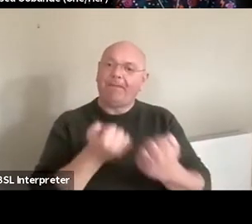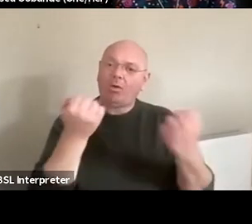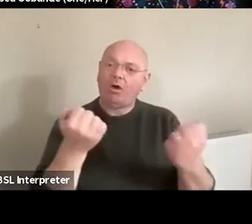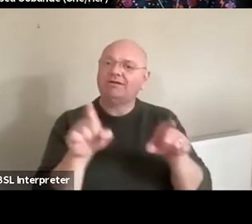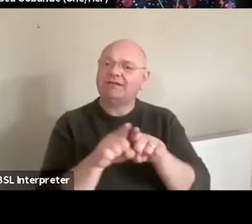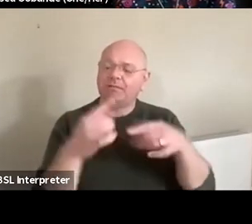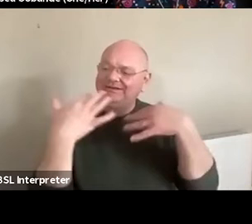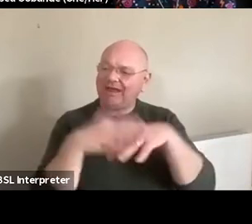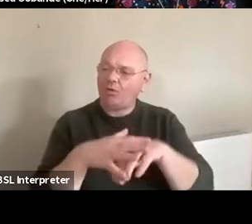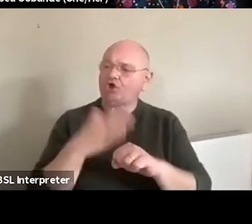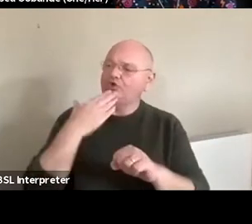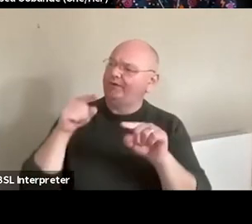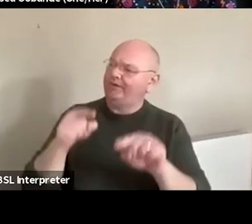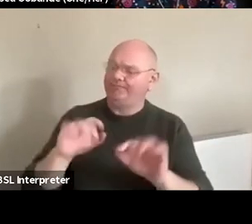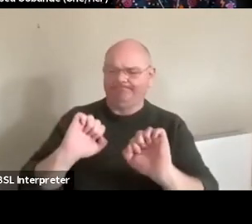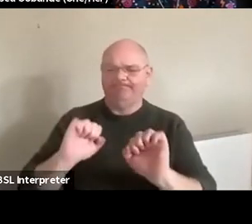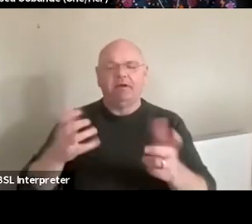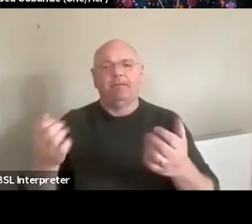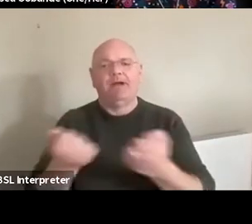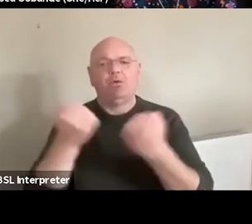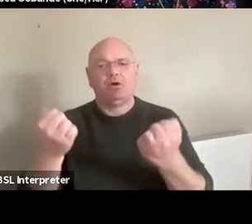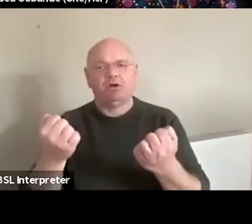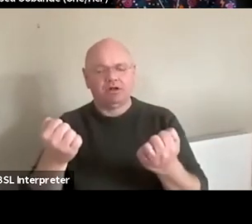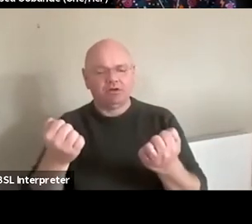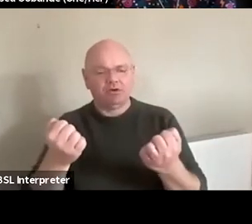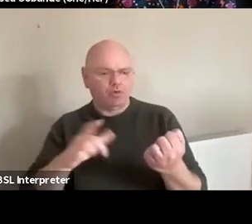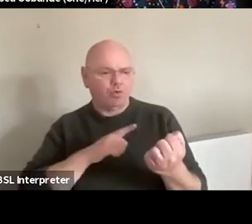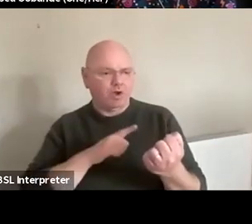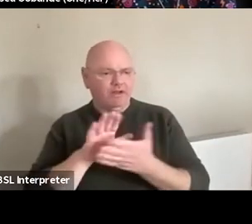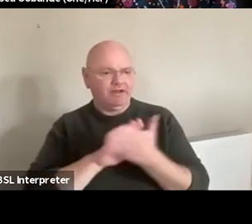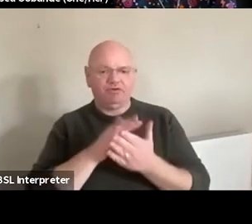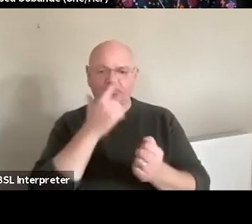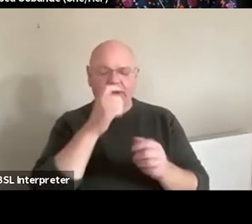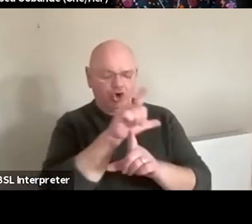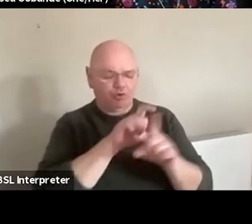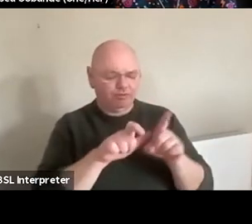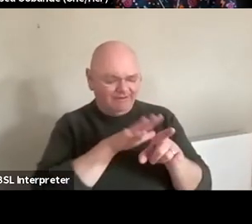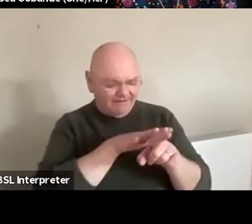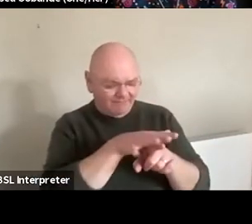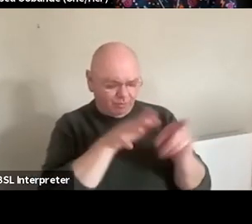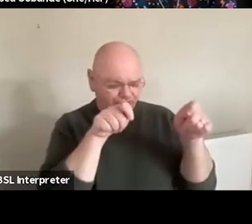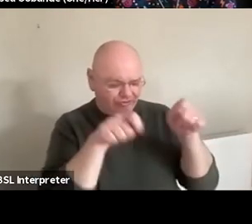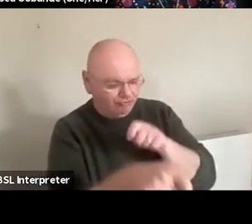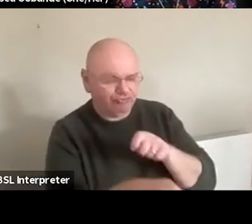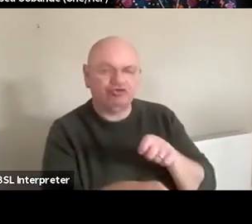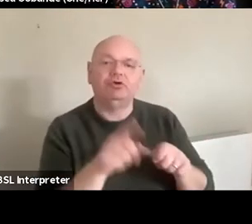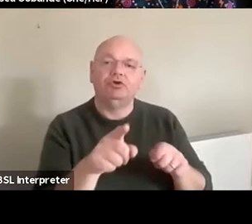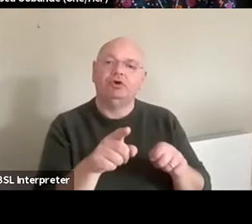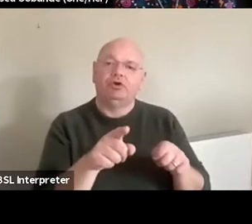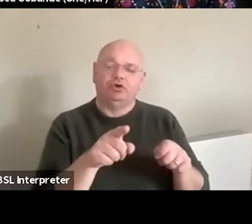kind of focusing that towards making change within communities. that are usually